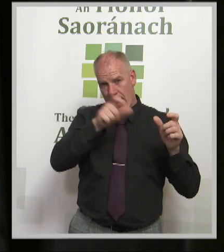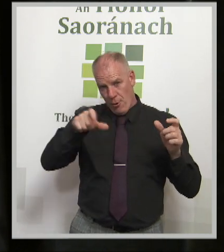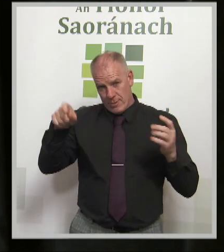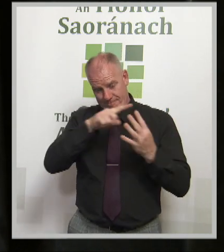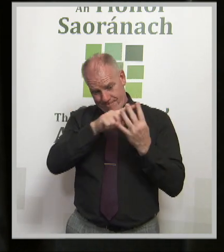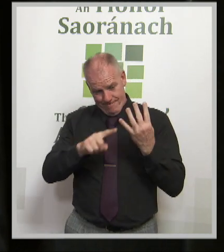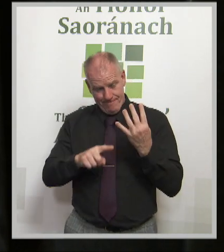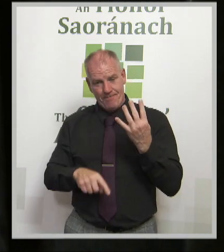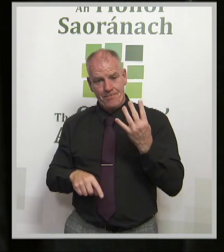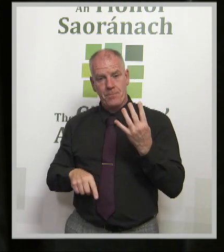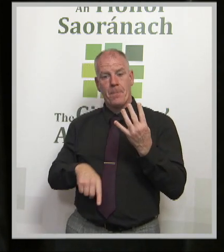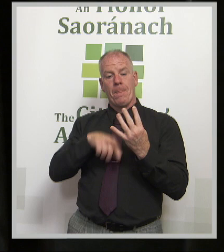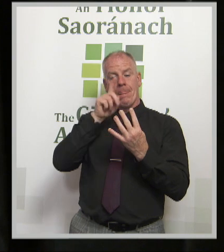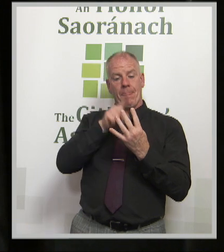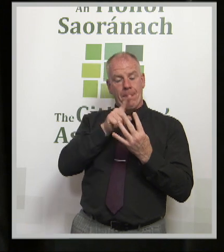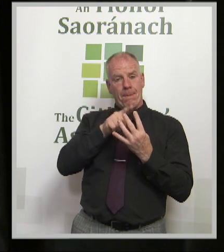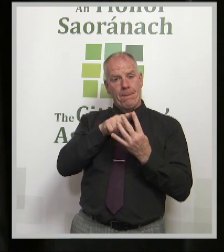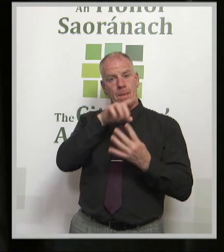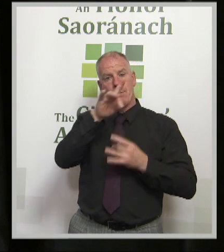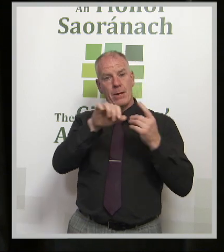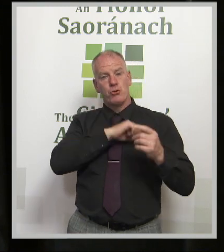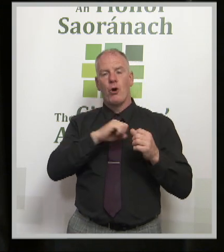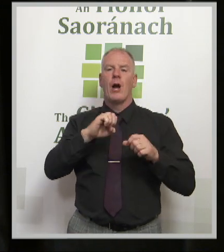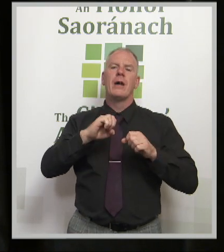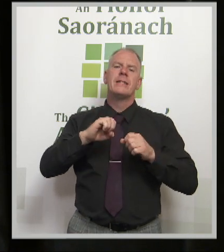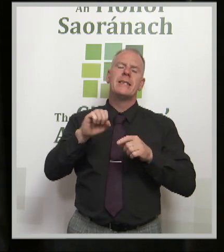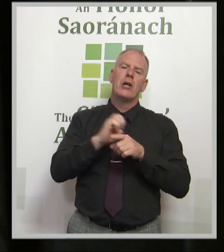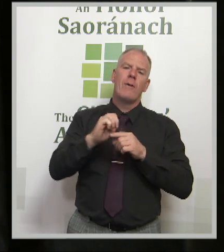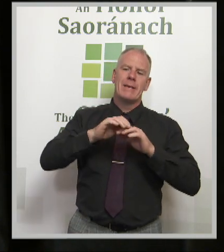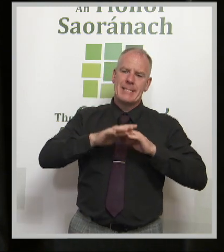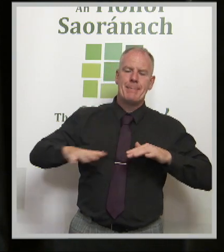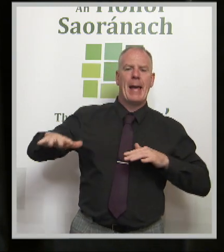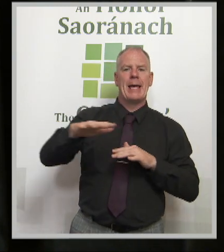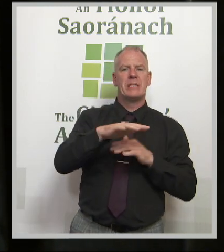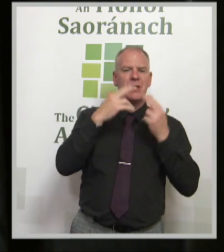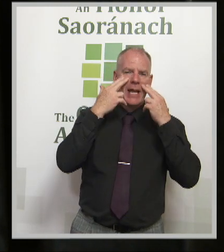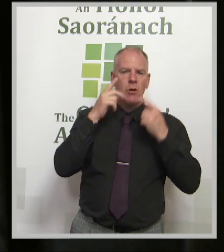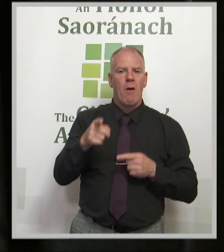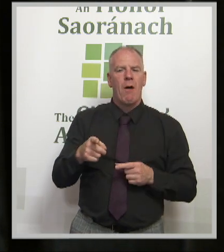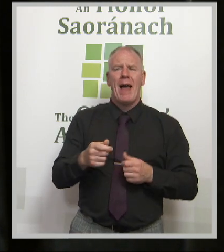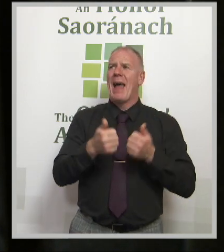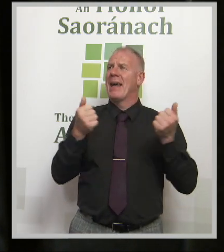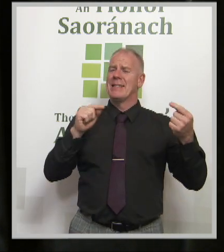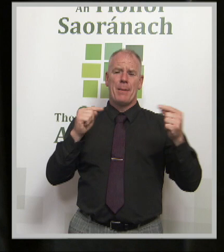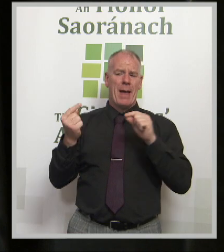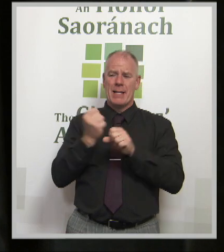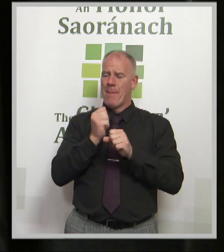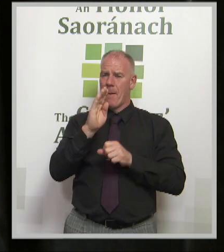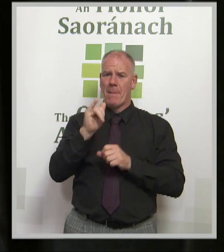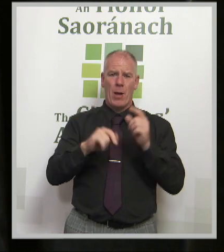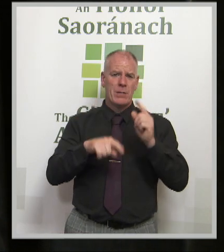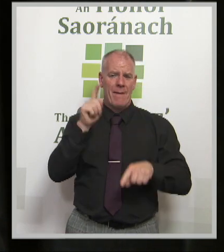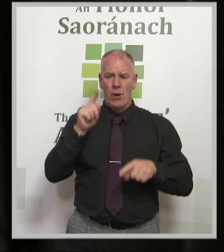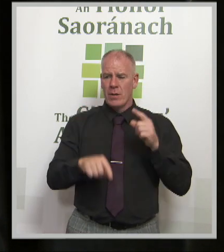to, and that is, firstly, ensuring space for nature. Critical to any debate on biodiversity